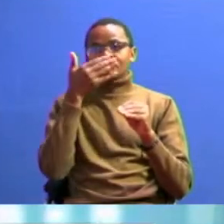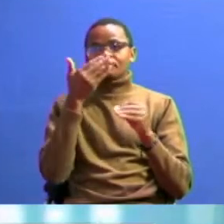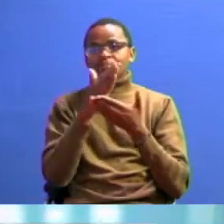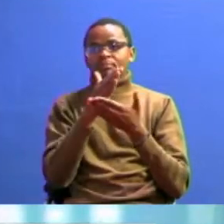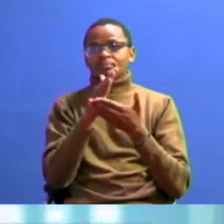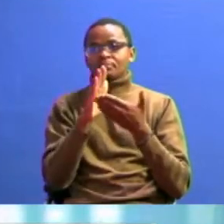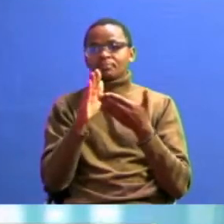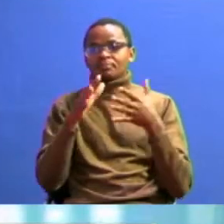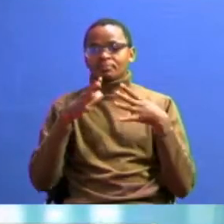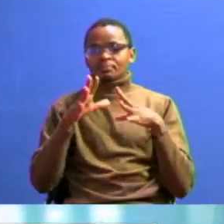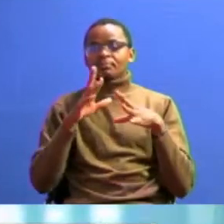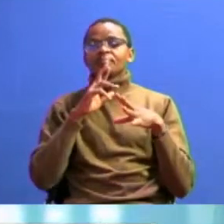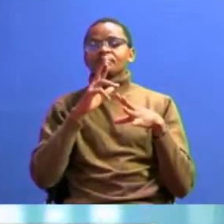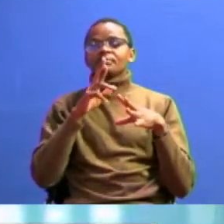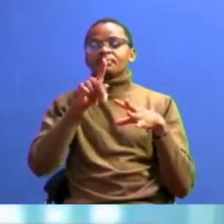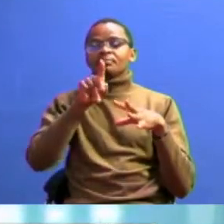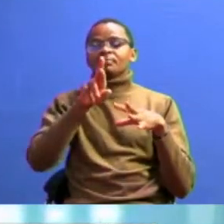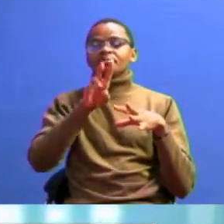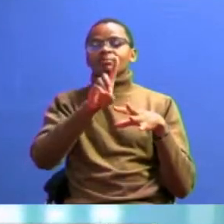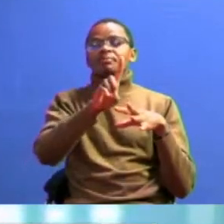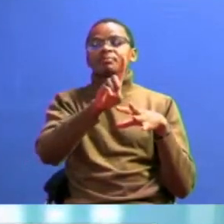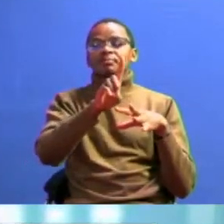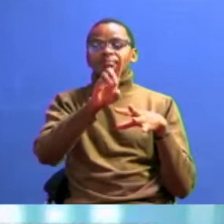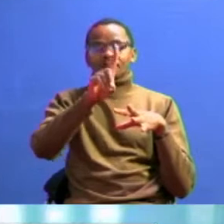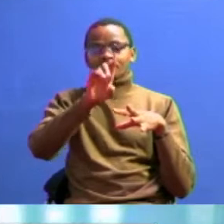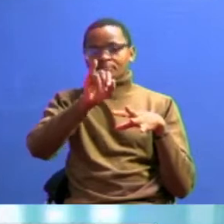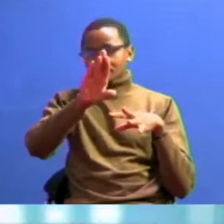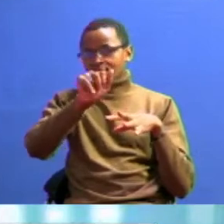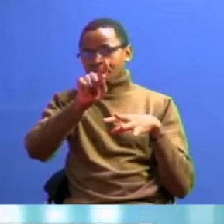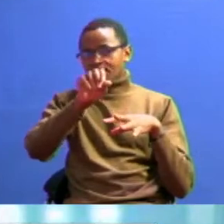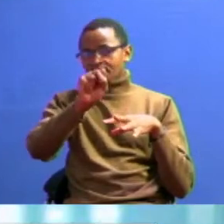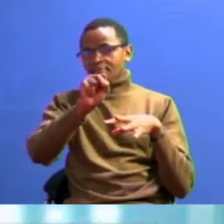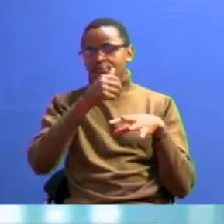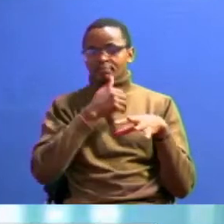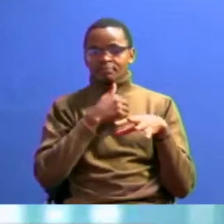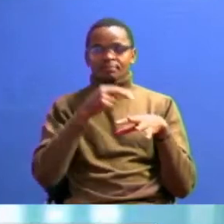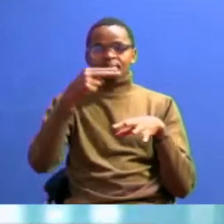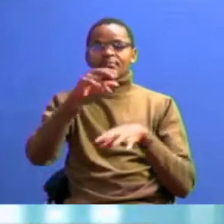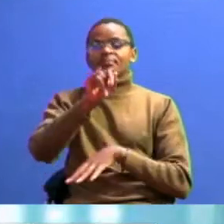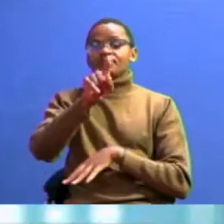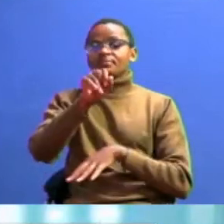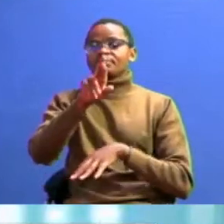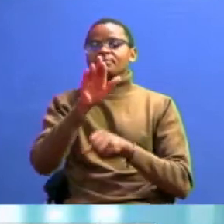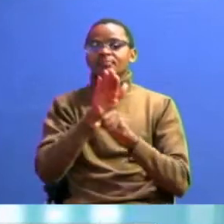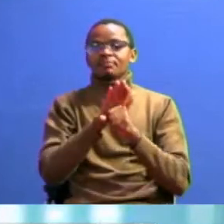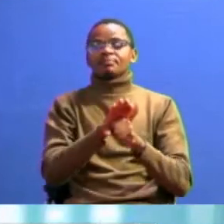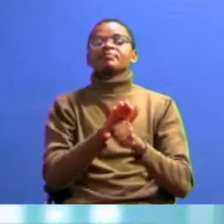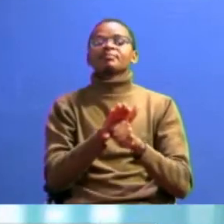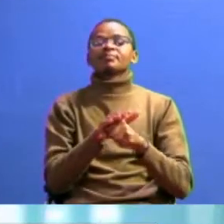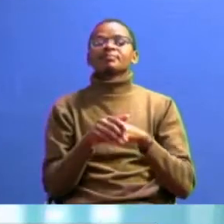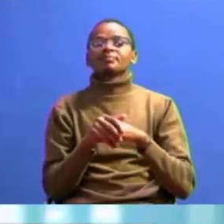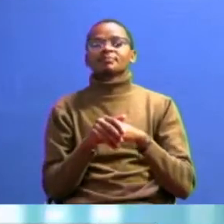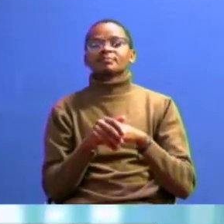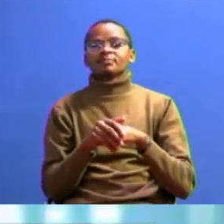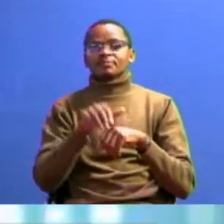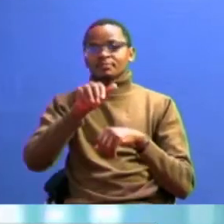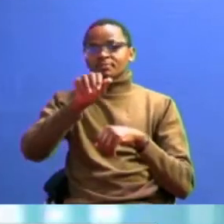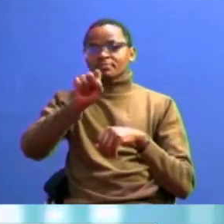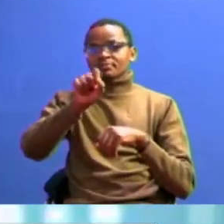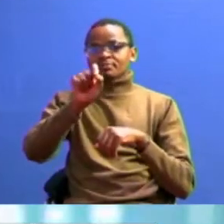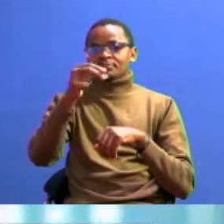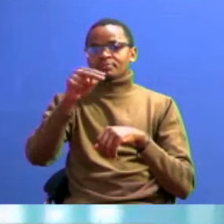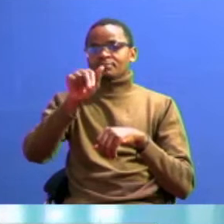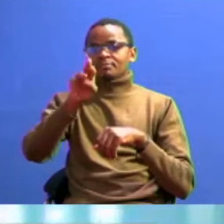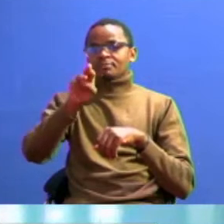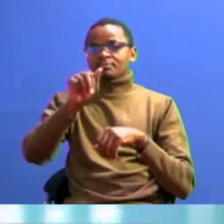Sometimes we say people are predisposed to diabetes, predisposed to hypertension, predisposed to asthma. So we're